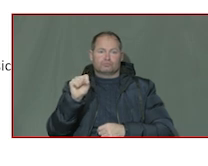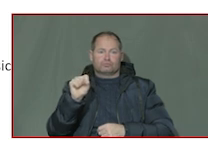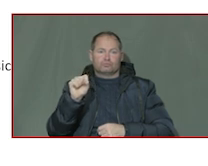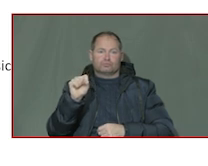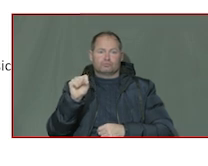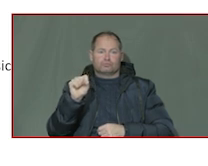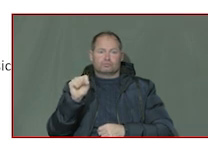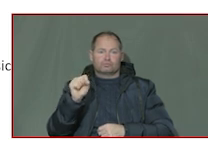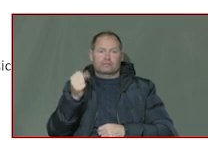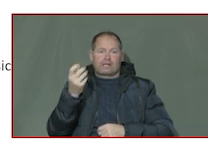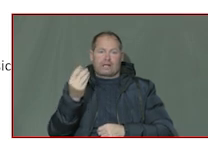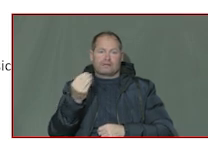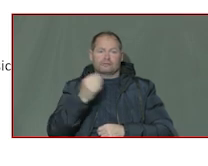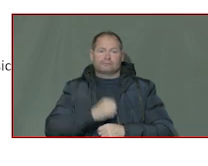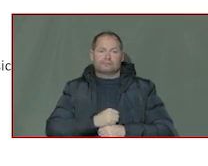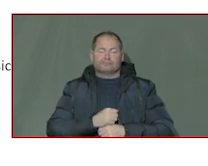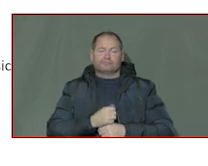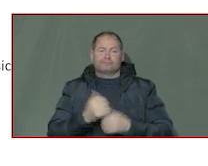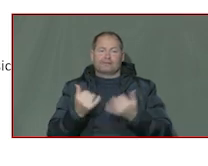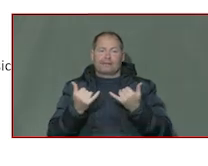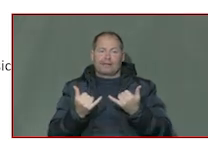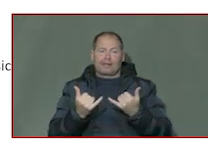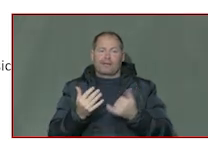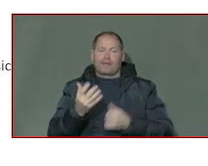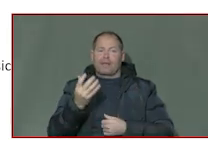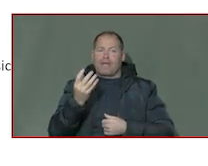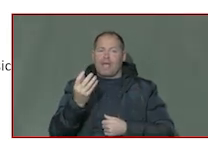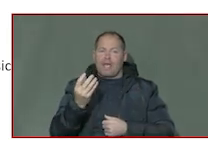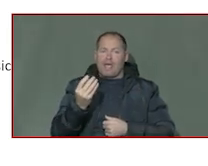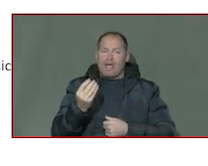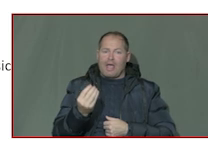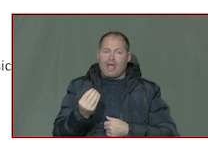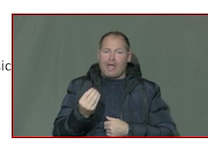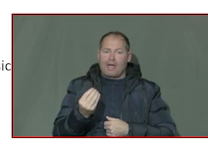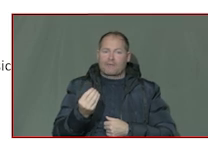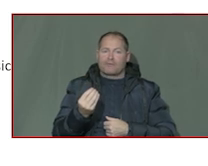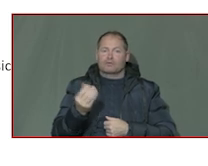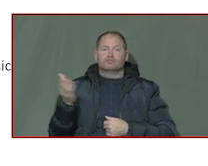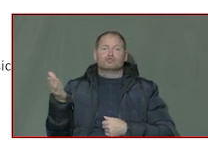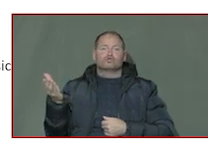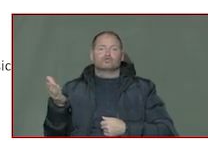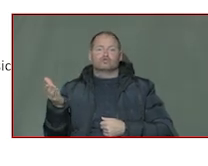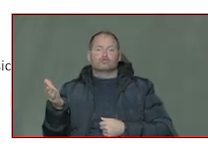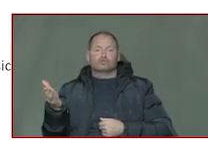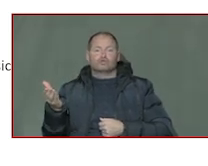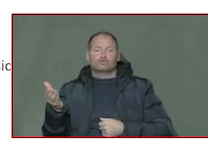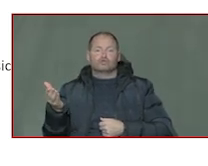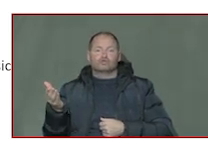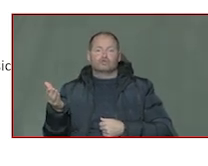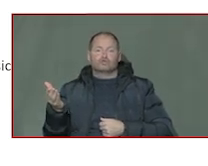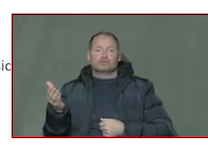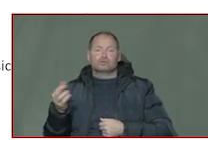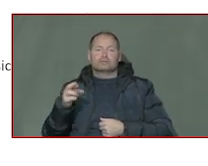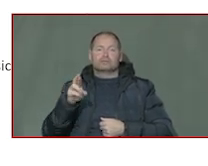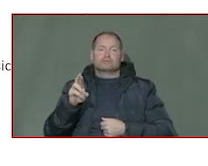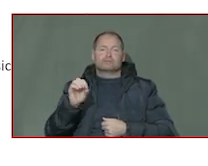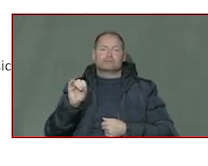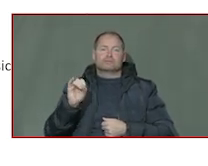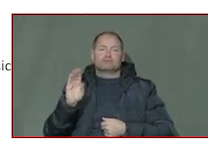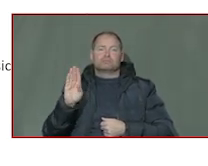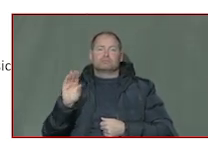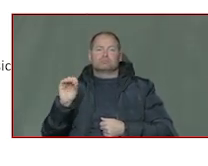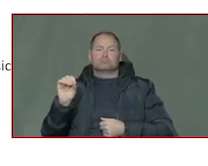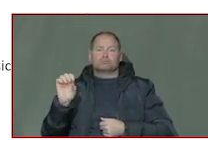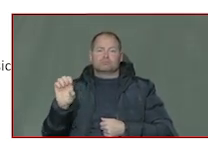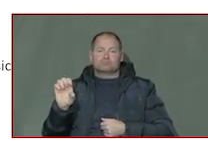must mention it consists of the phosphate, right? Then the sugar is deoxyribose. Then the